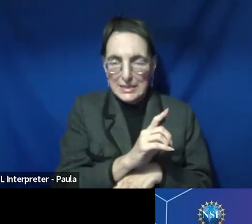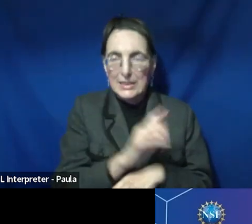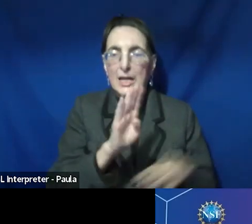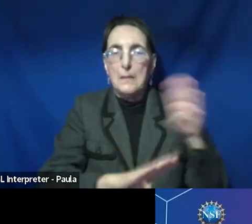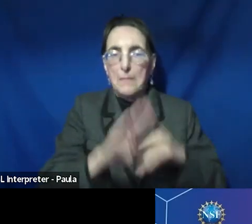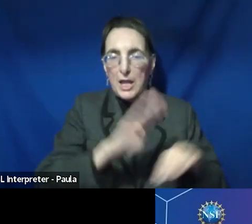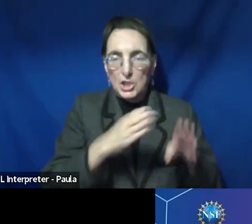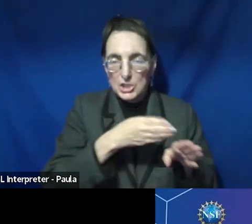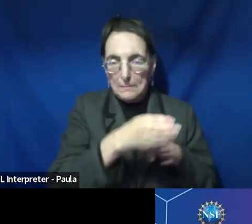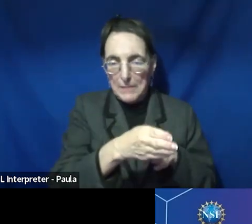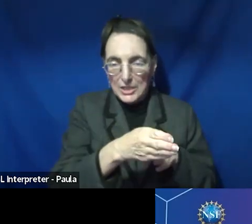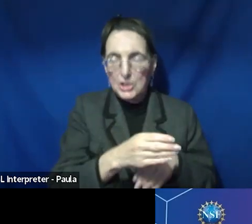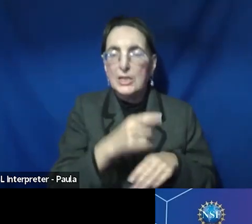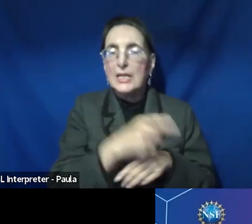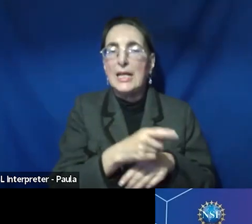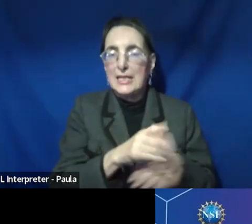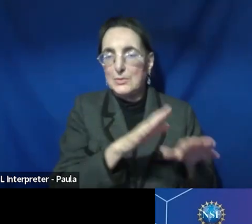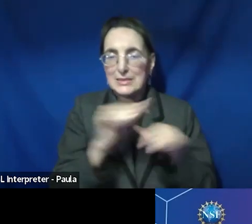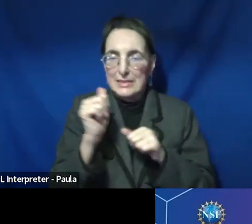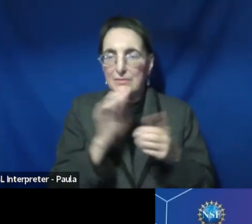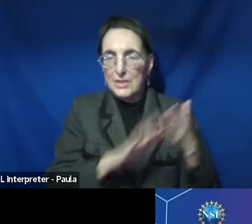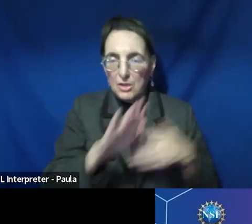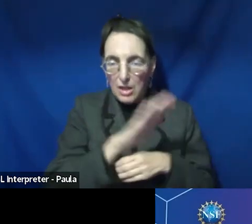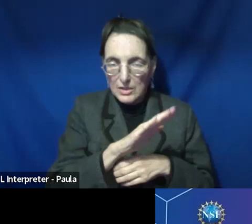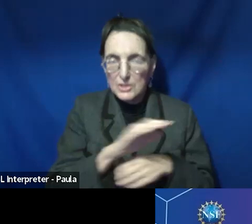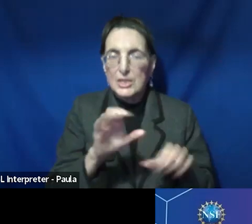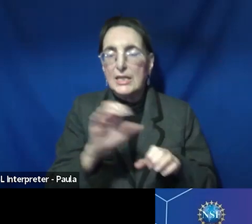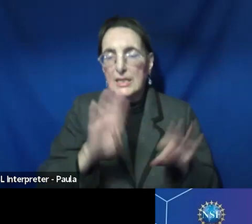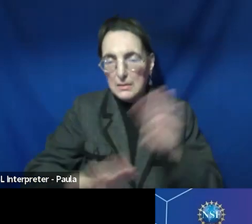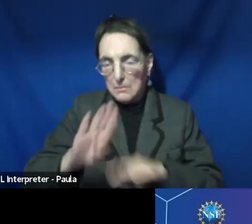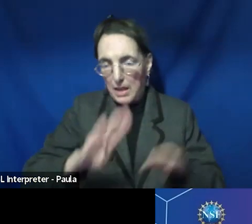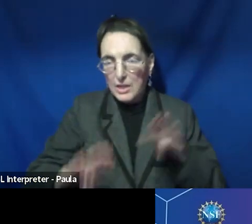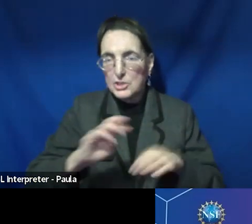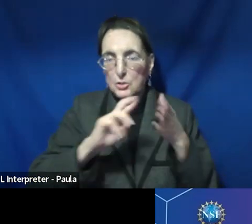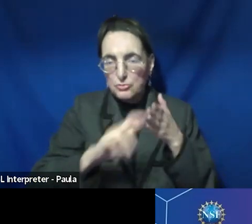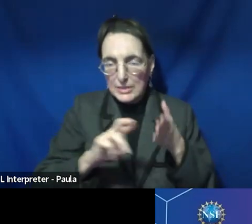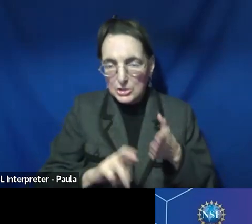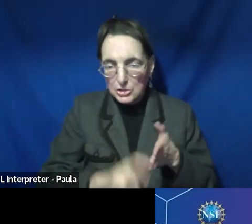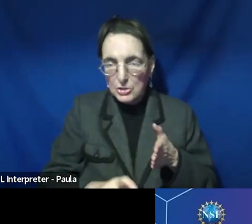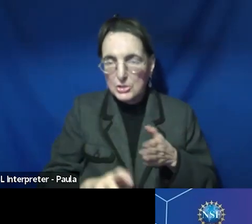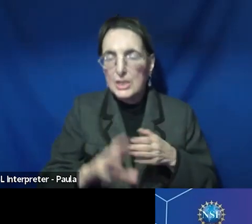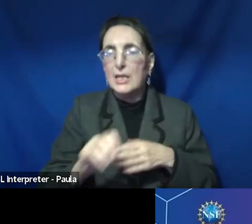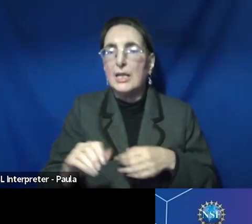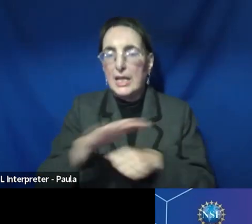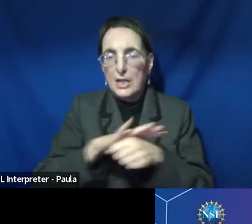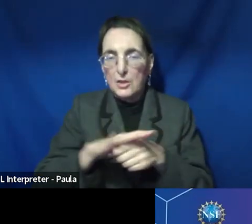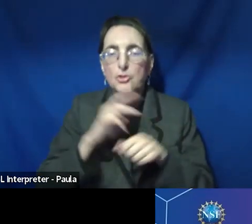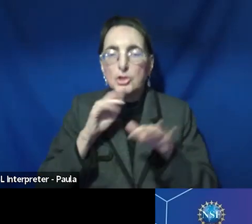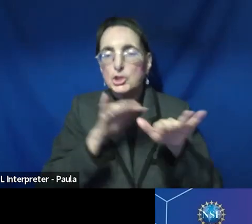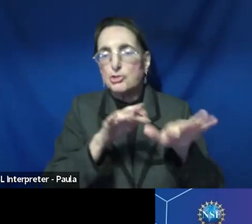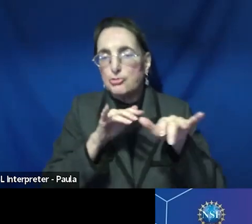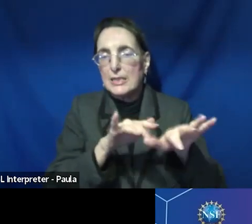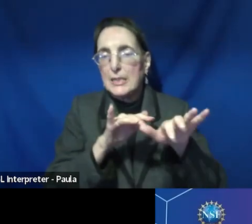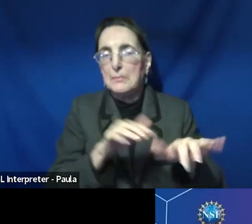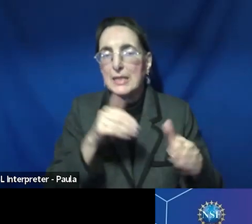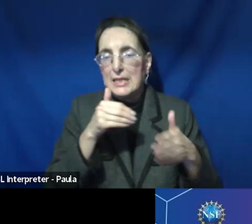major, and he was going off campus. He did biological research and a local stream near the campus, and they